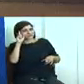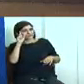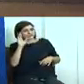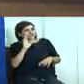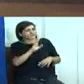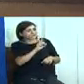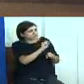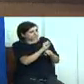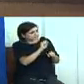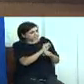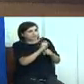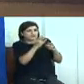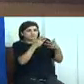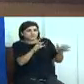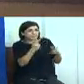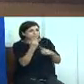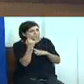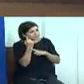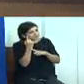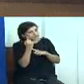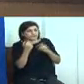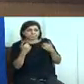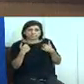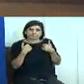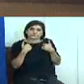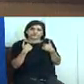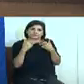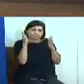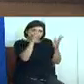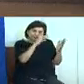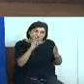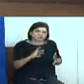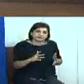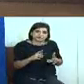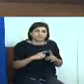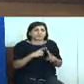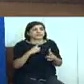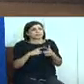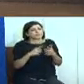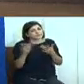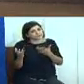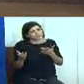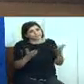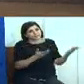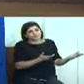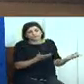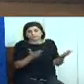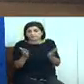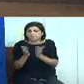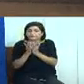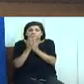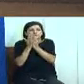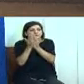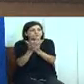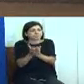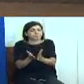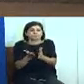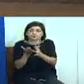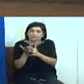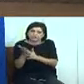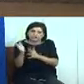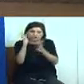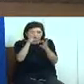their duties were over last year, and we had a storm. And they brought the ship through the